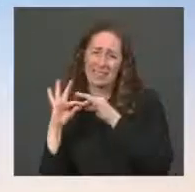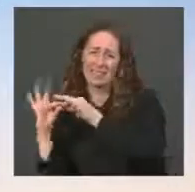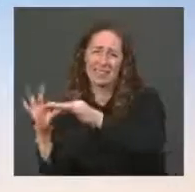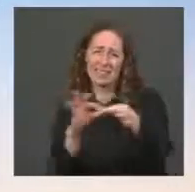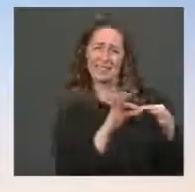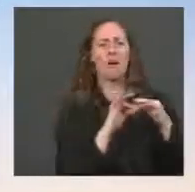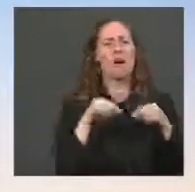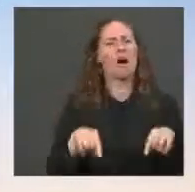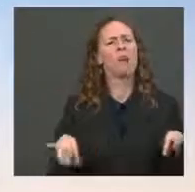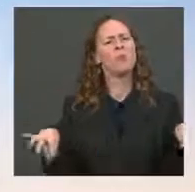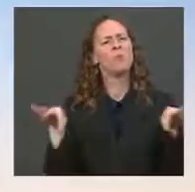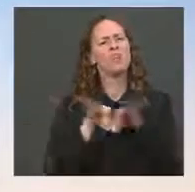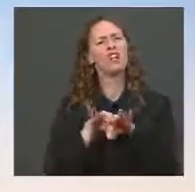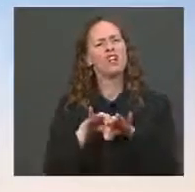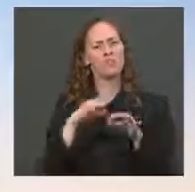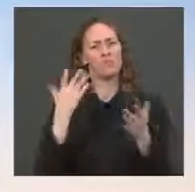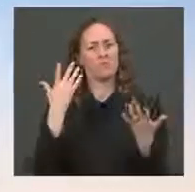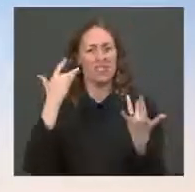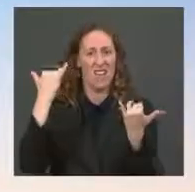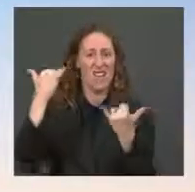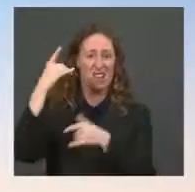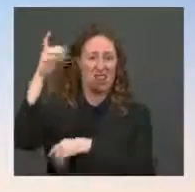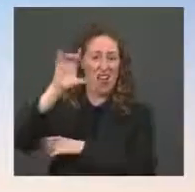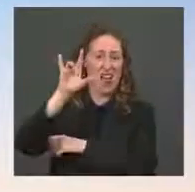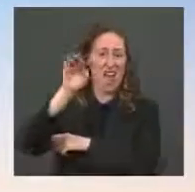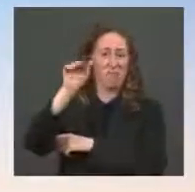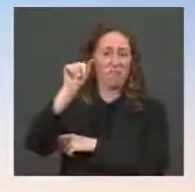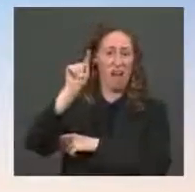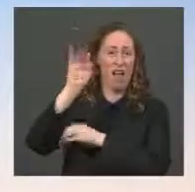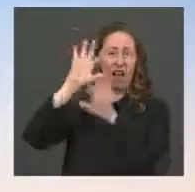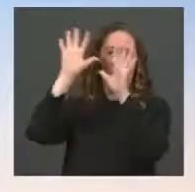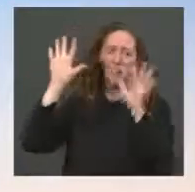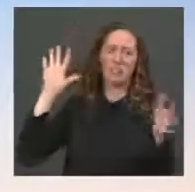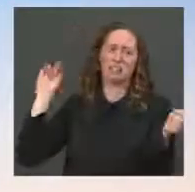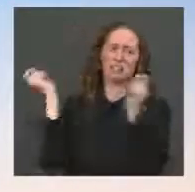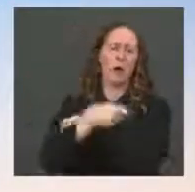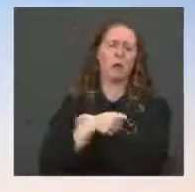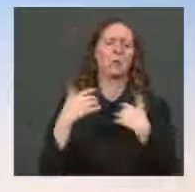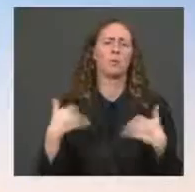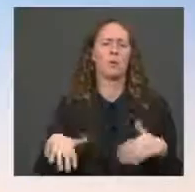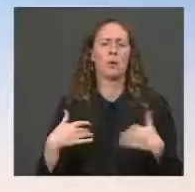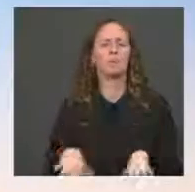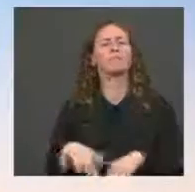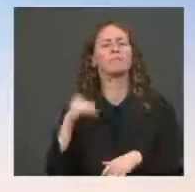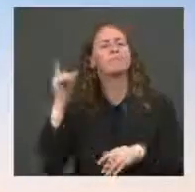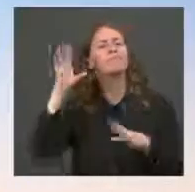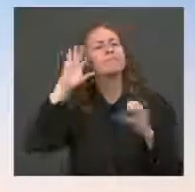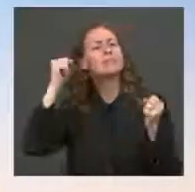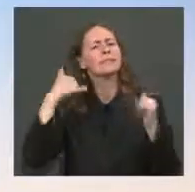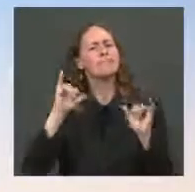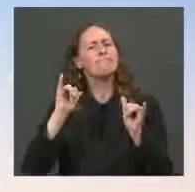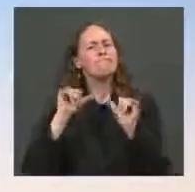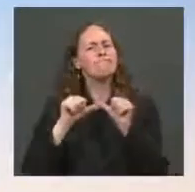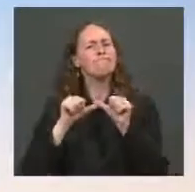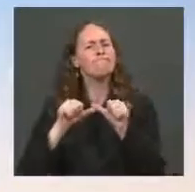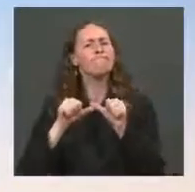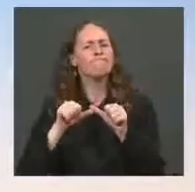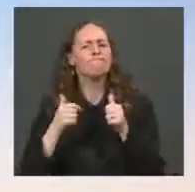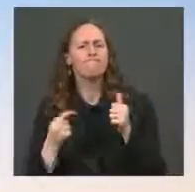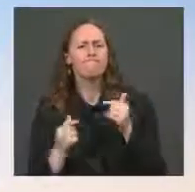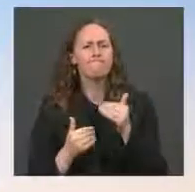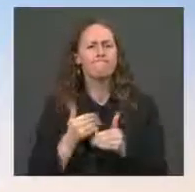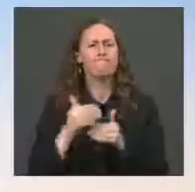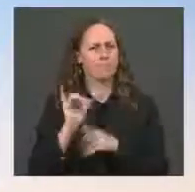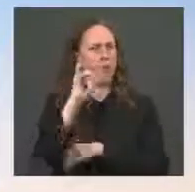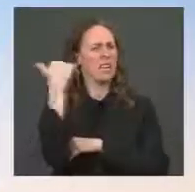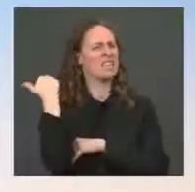to helping address the climate crisis and moving our agenda forward. The president has still taken additional steps, as he did just last month, where he